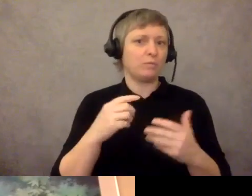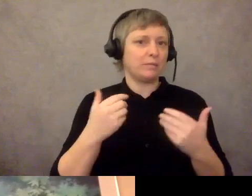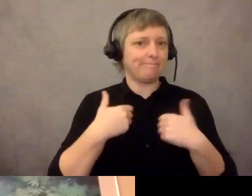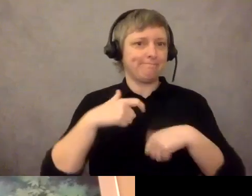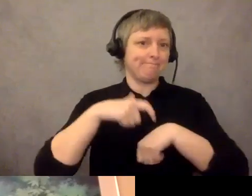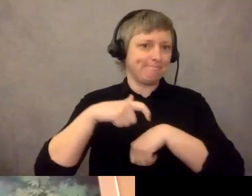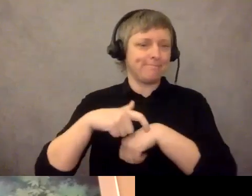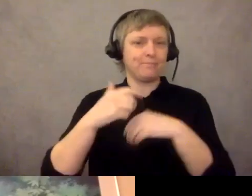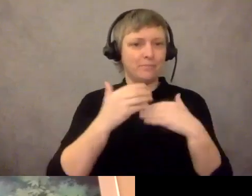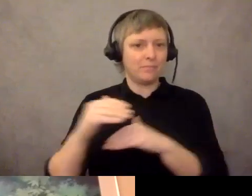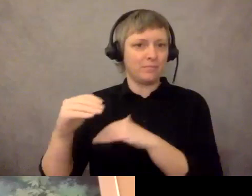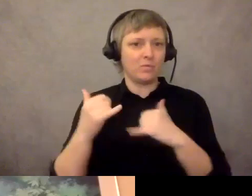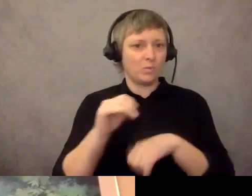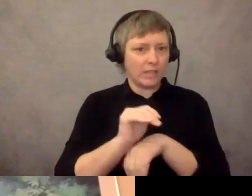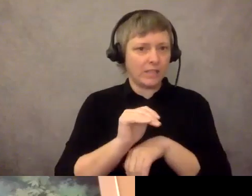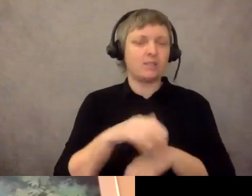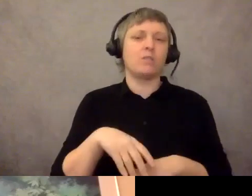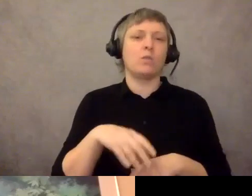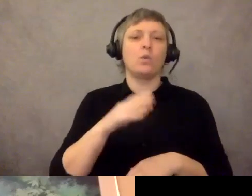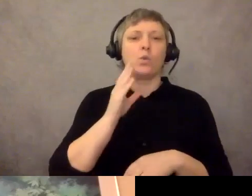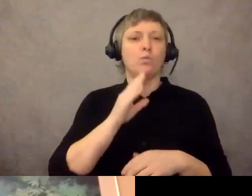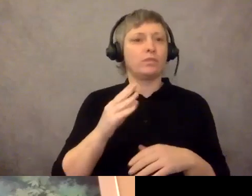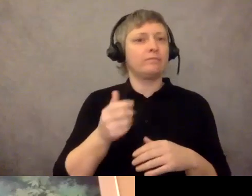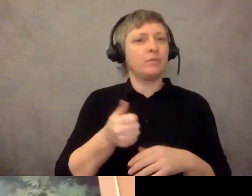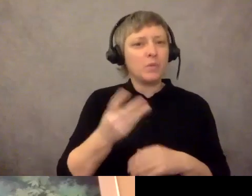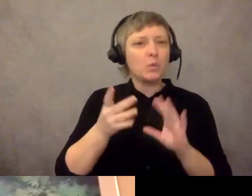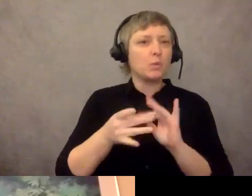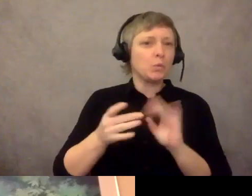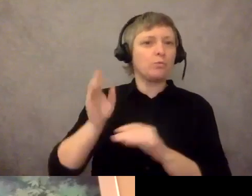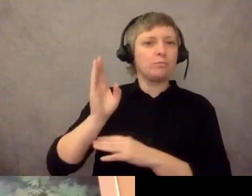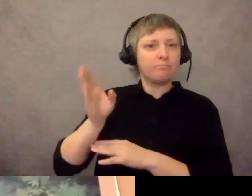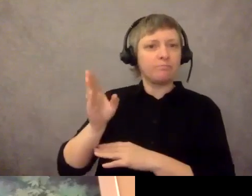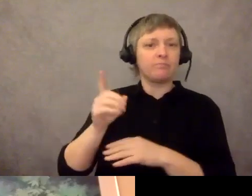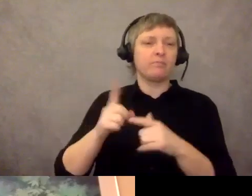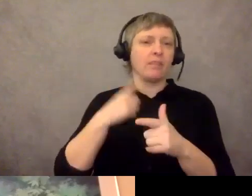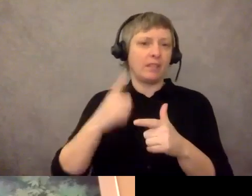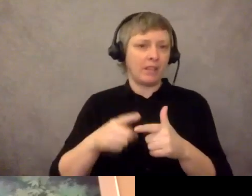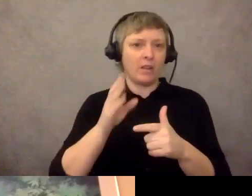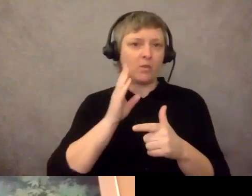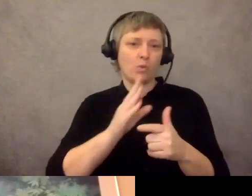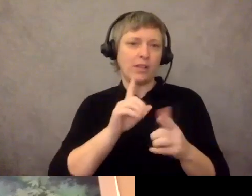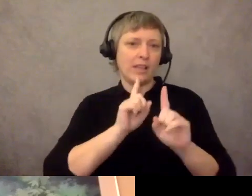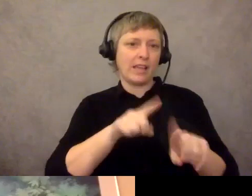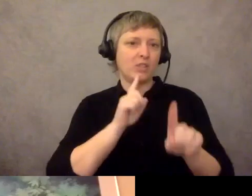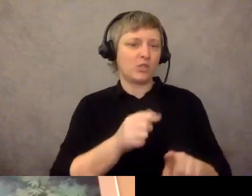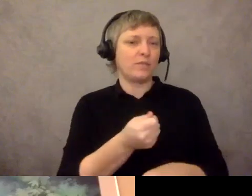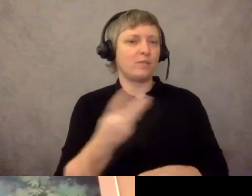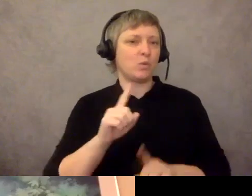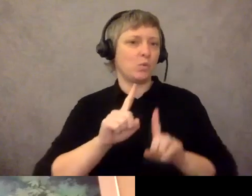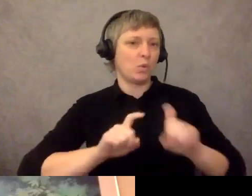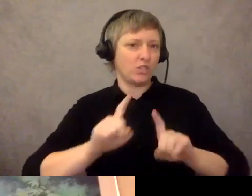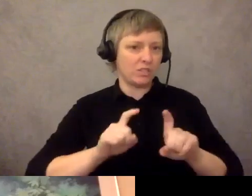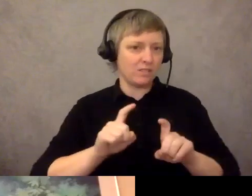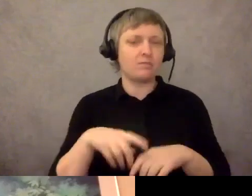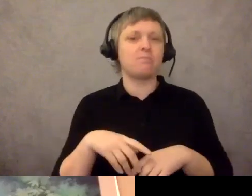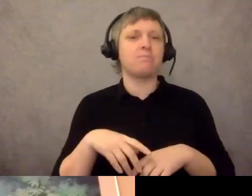maybe able to take a few questions. We'll wrap right around 9 p.m. This will be recorded and esto va a estar grabado y va a